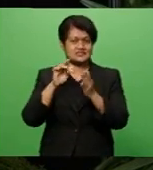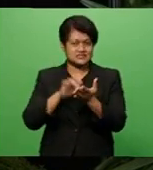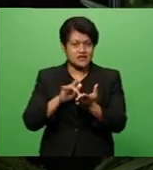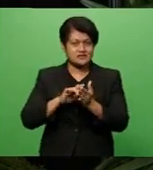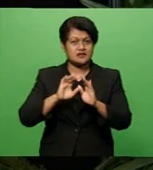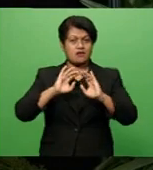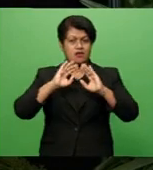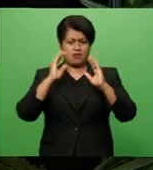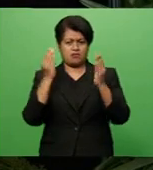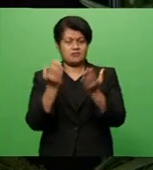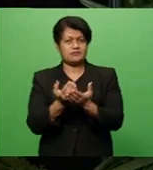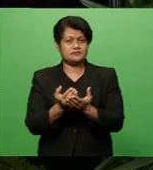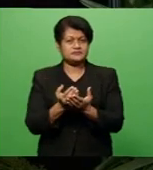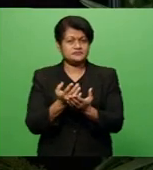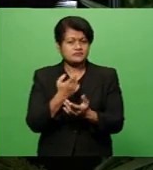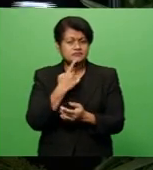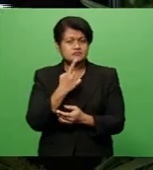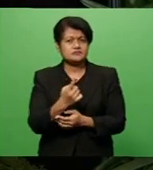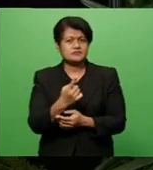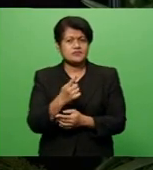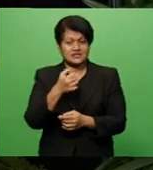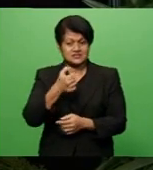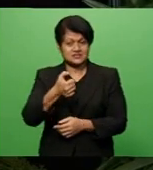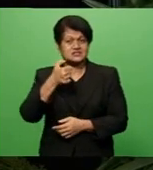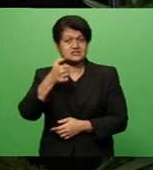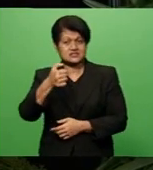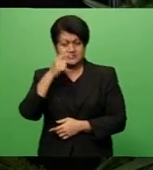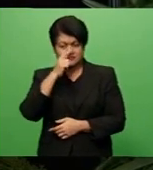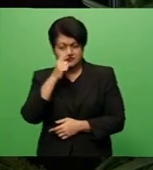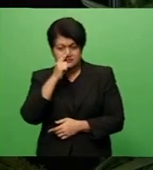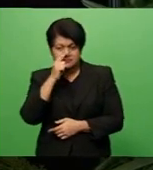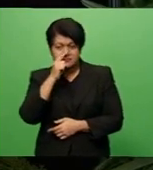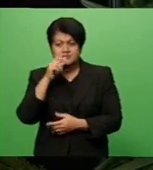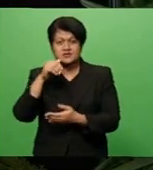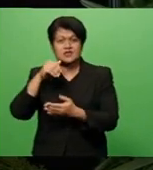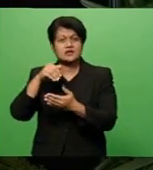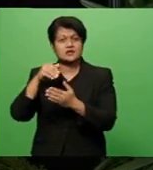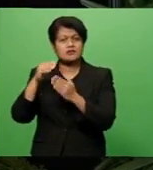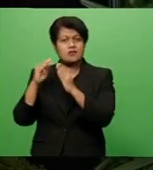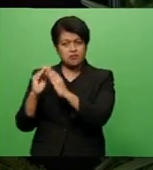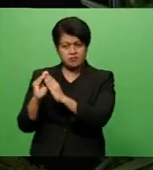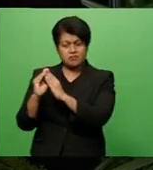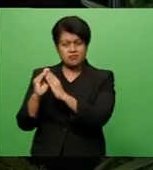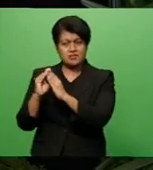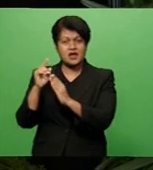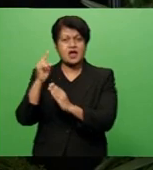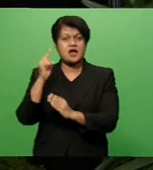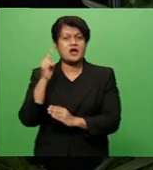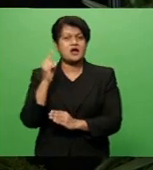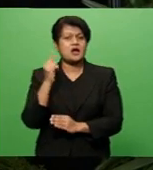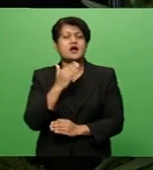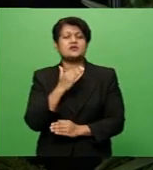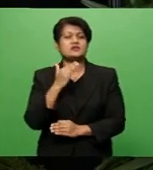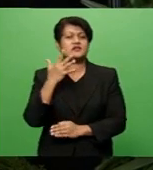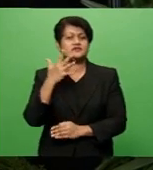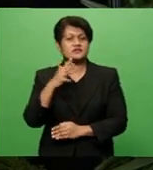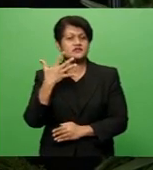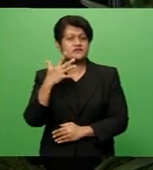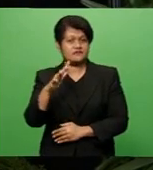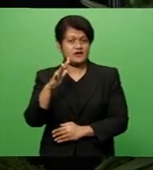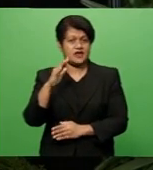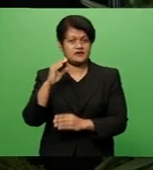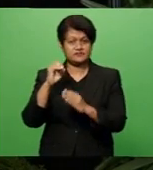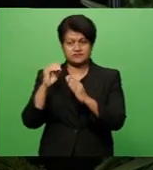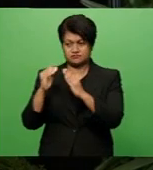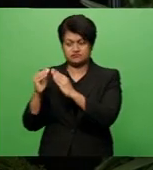5,766 people are taking shelter in in 155 evacuation centers.